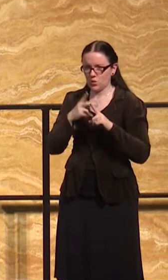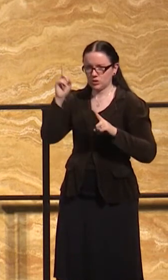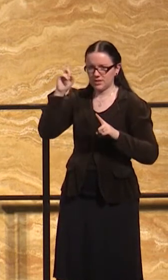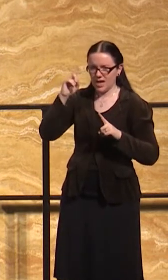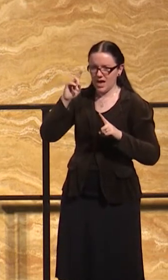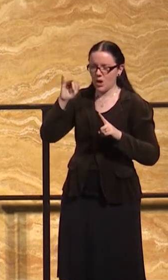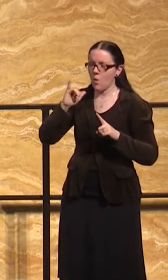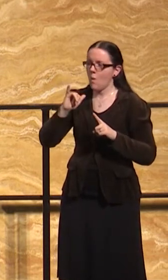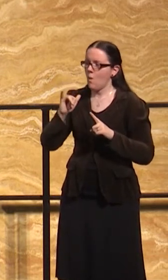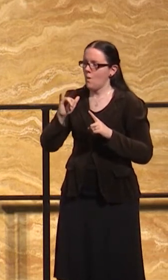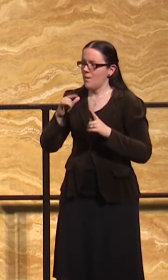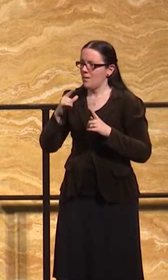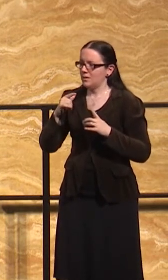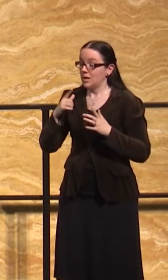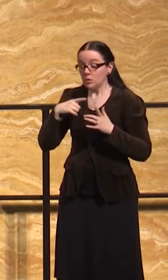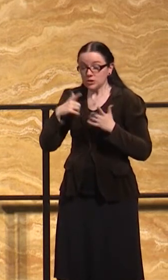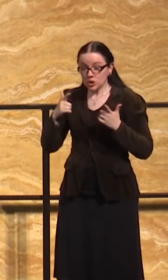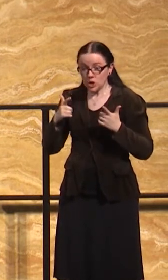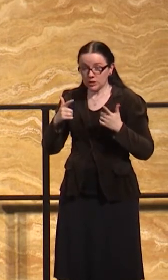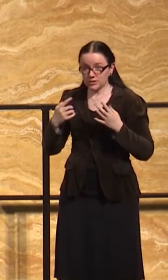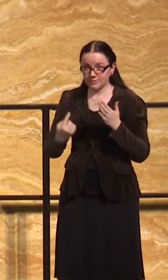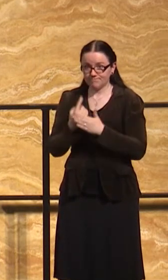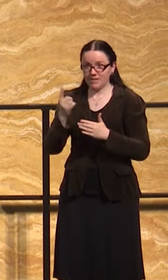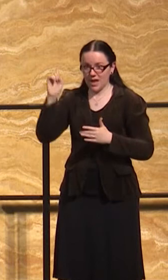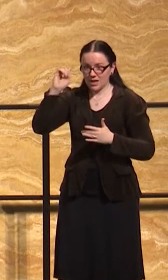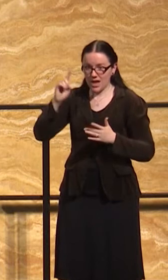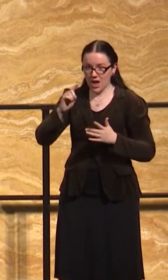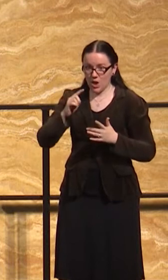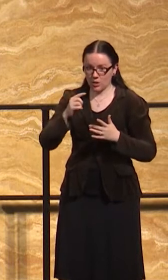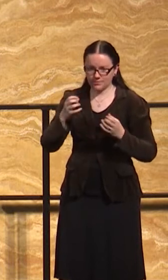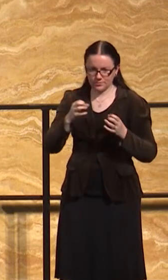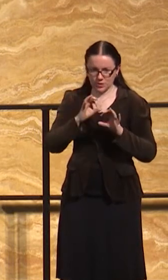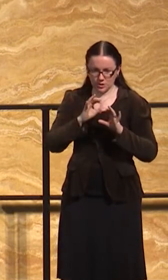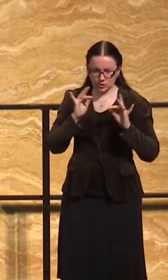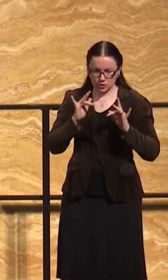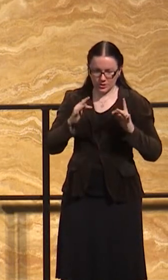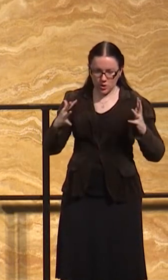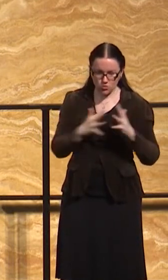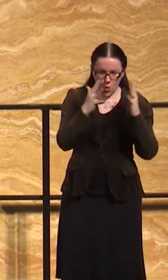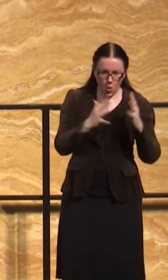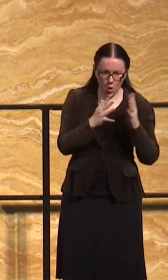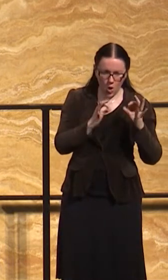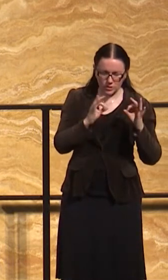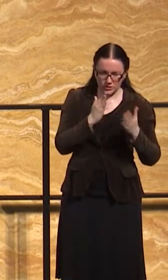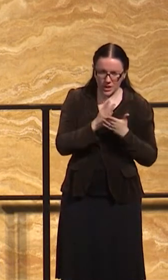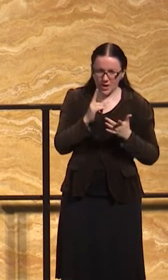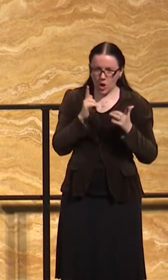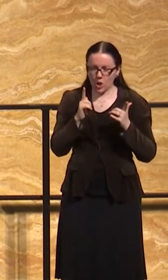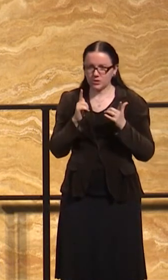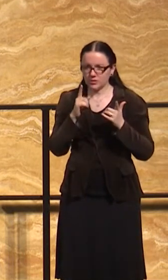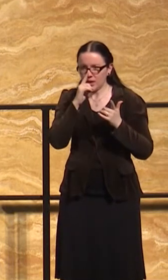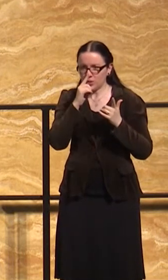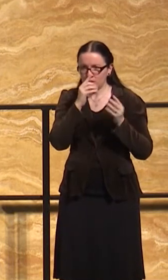scenarios where it's not necessarily open warfare, it's not post-conflict, but there's migrants being driven